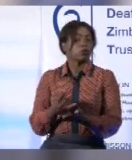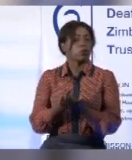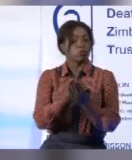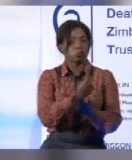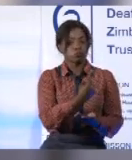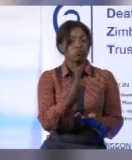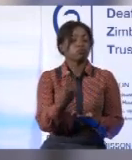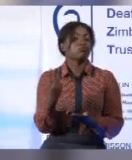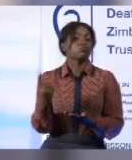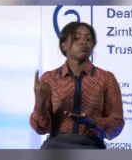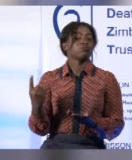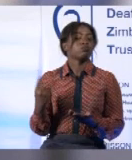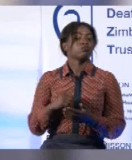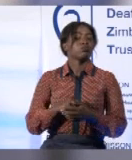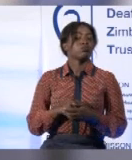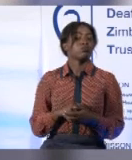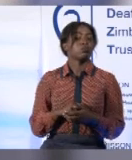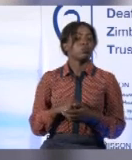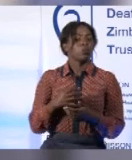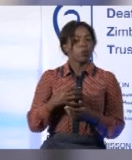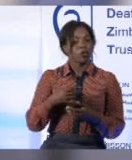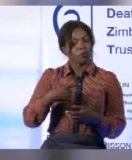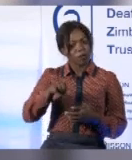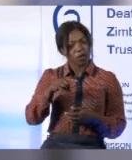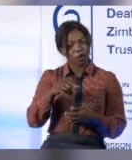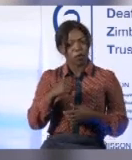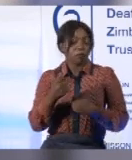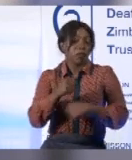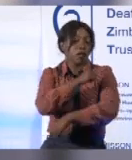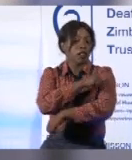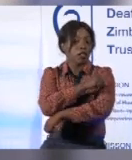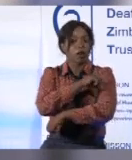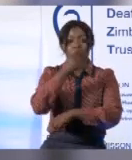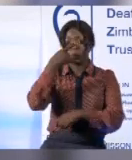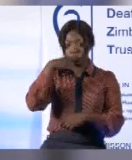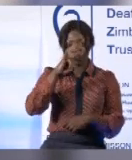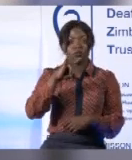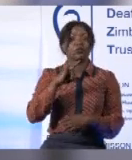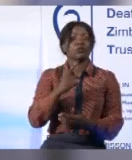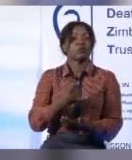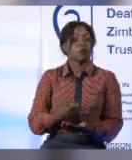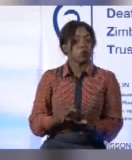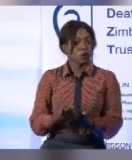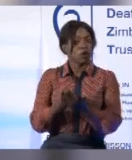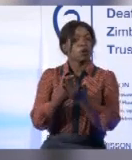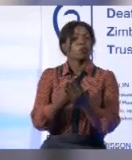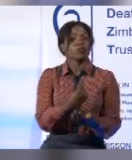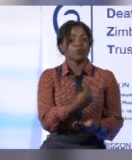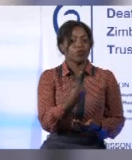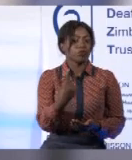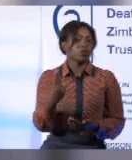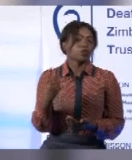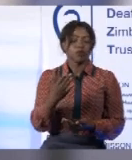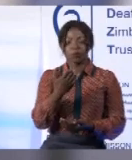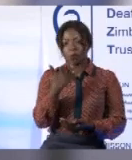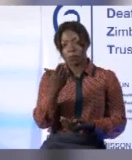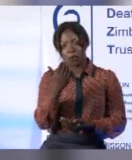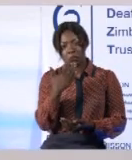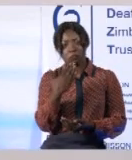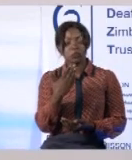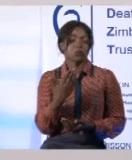to get access to clinics, to get access to medication and other things.